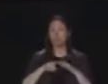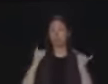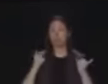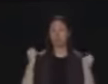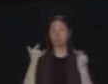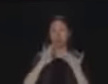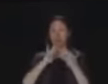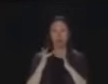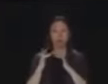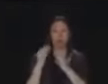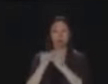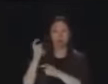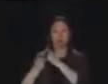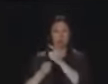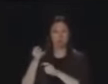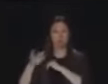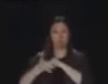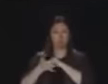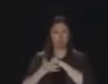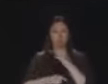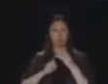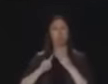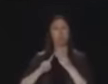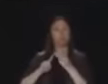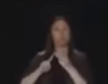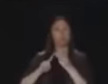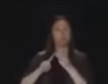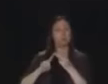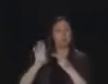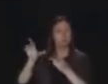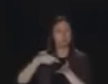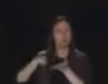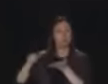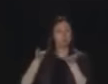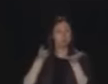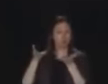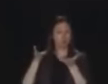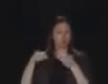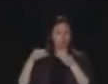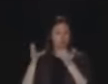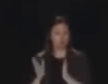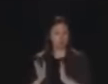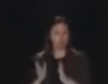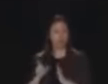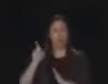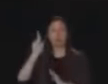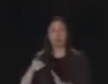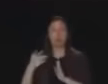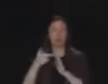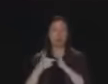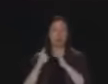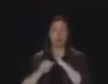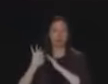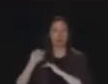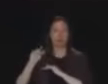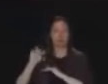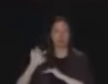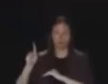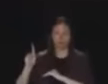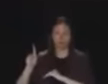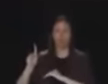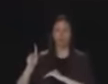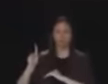crowdfunding platforms and the payment service providers they use must register with FINTRAC, and they